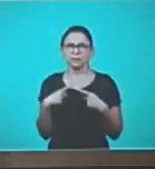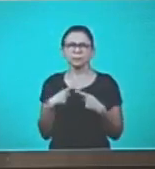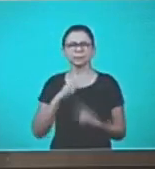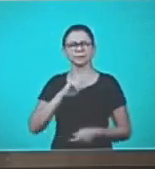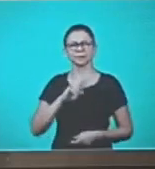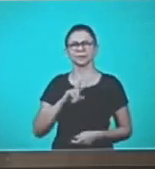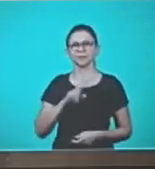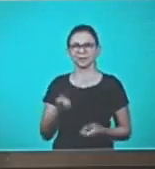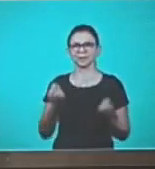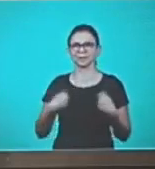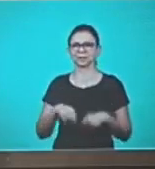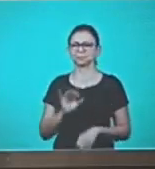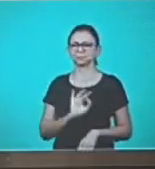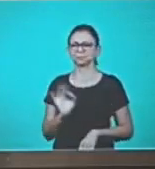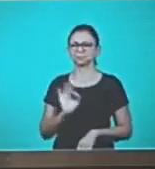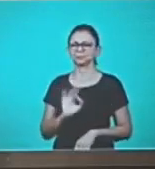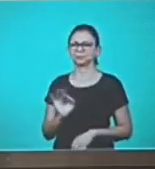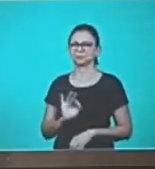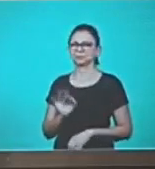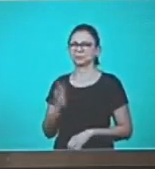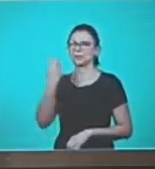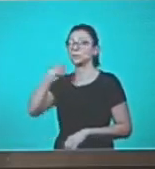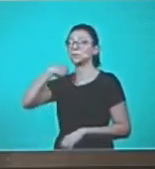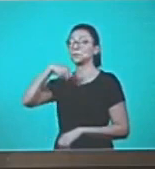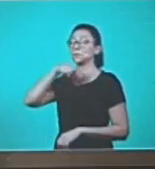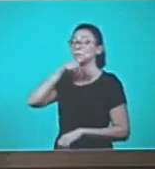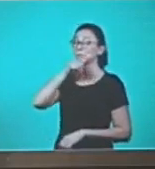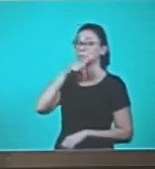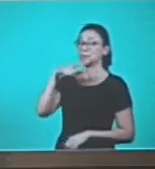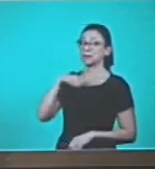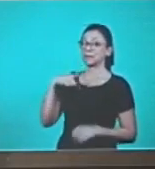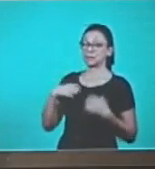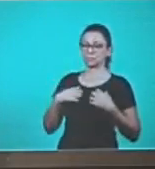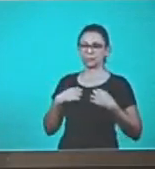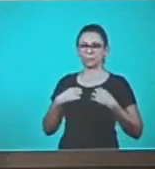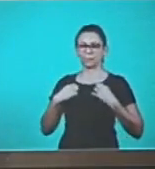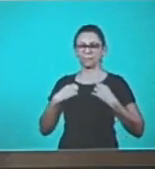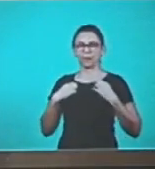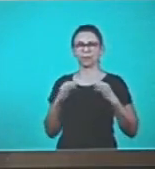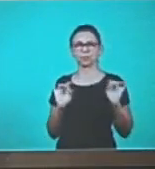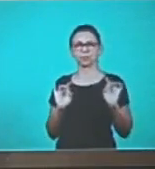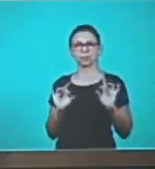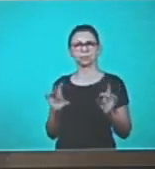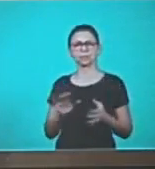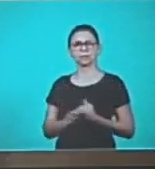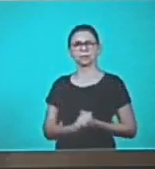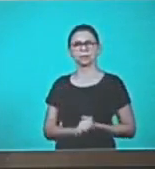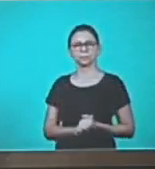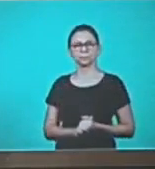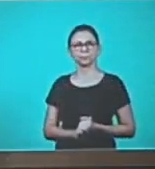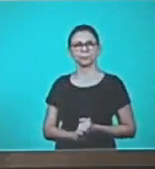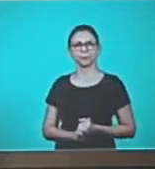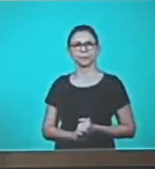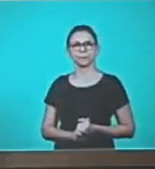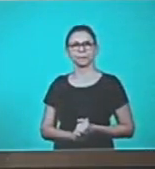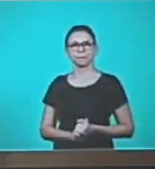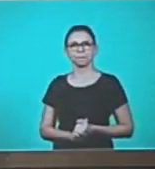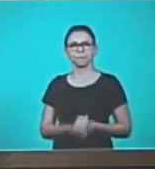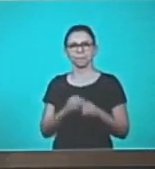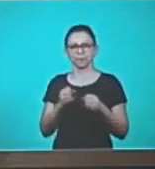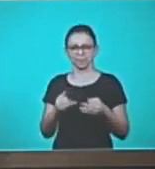through human effort. That is not necessary. The Father has the garments of salvation. Well, he wanted two